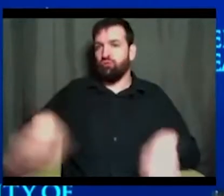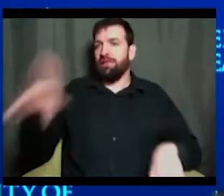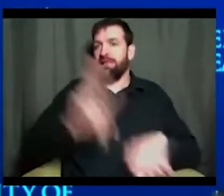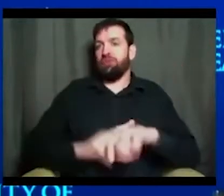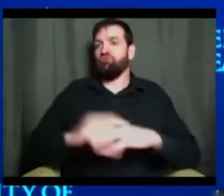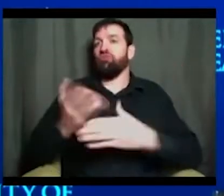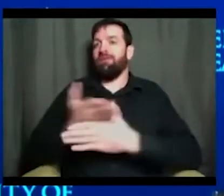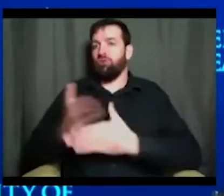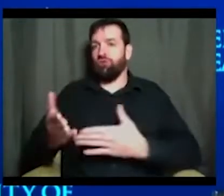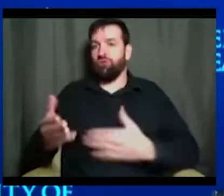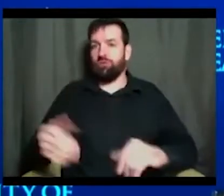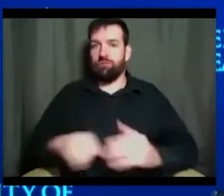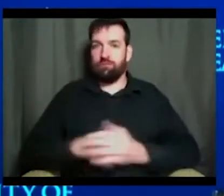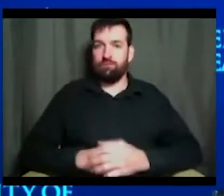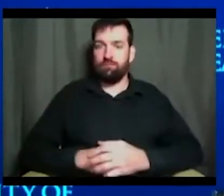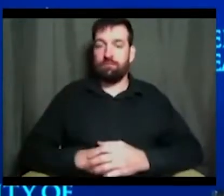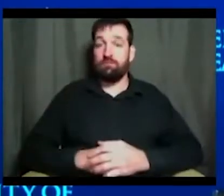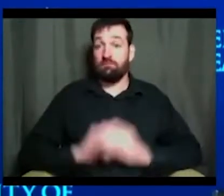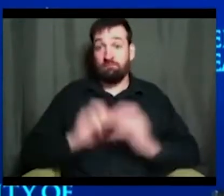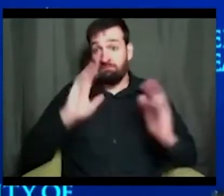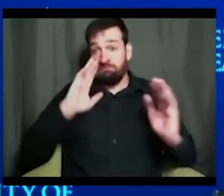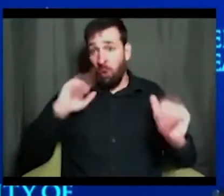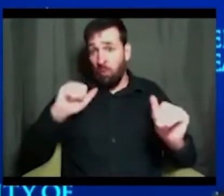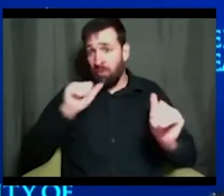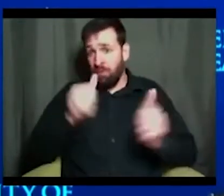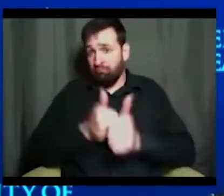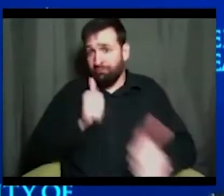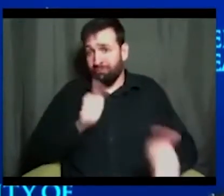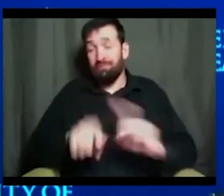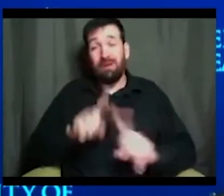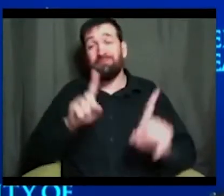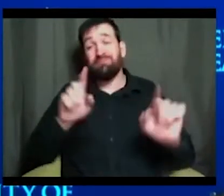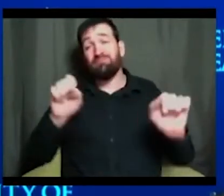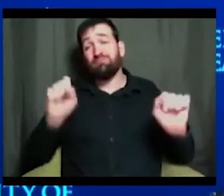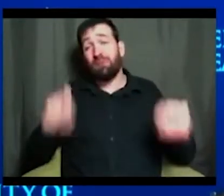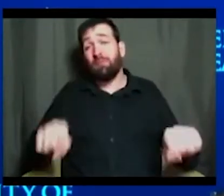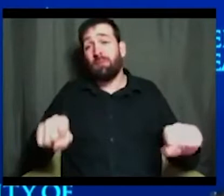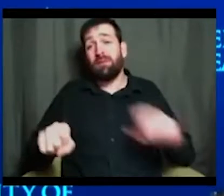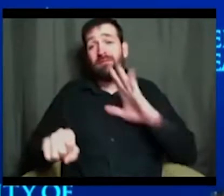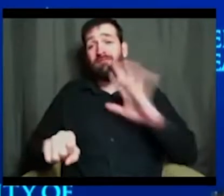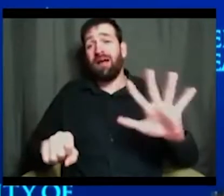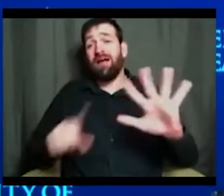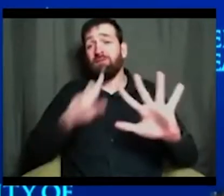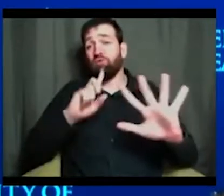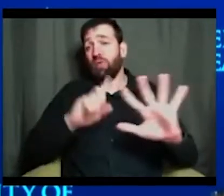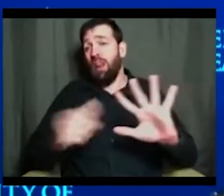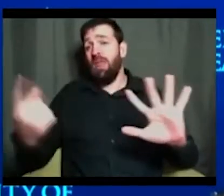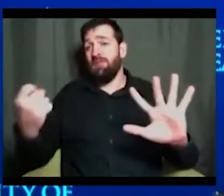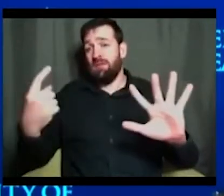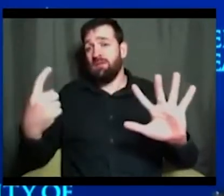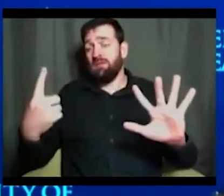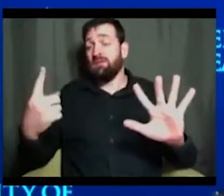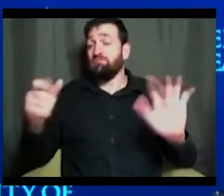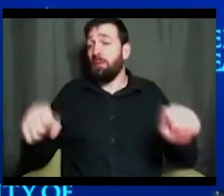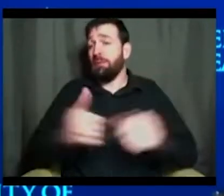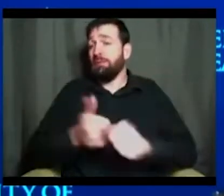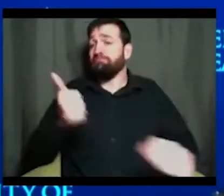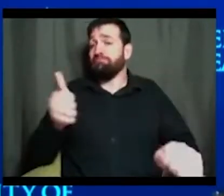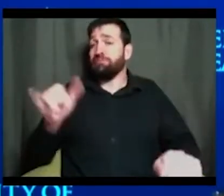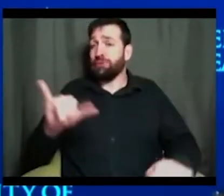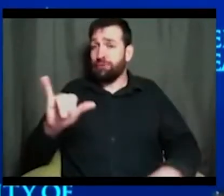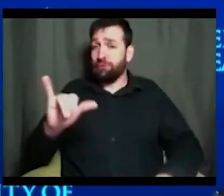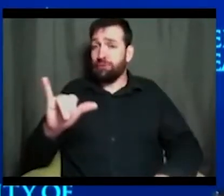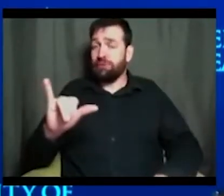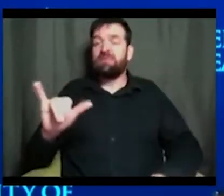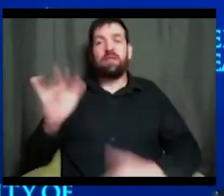And I hope we don't lag, but we'll probably lag with these 5 to 11 year olds too. Because it is going to take some special considerations.